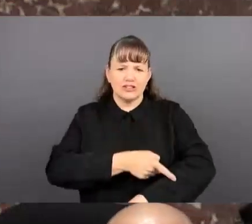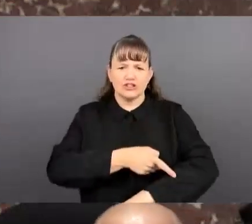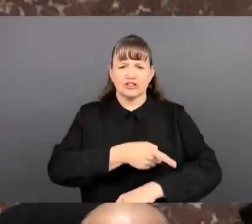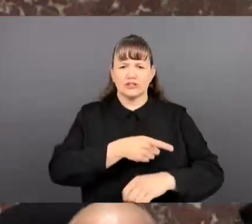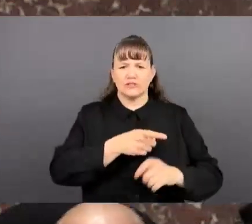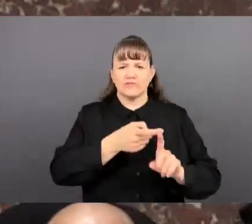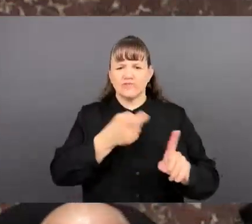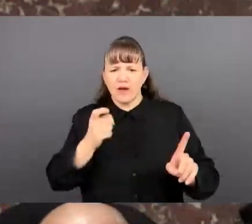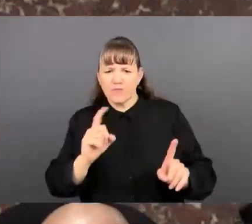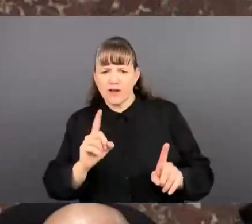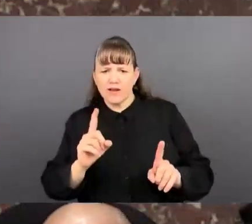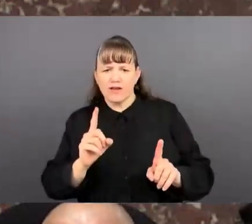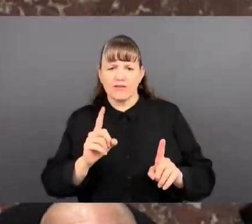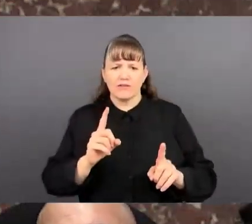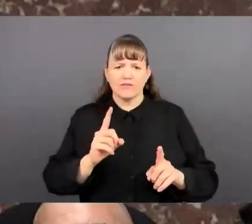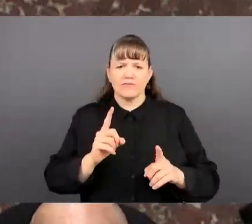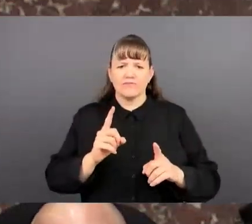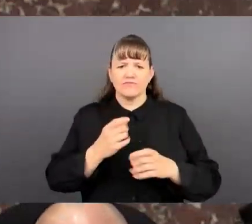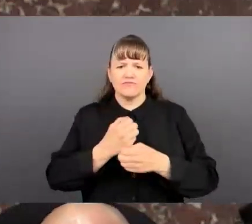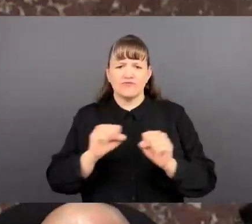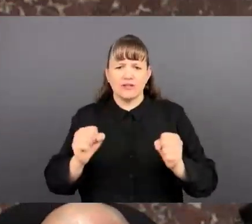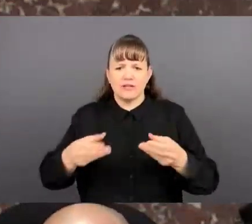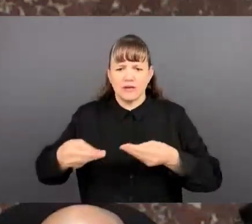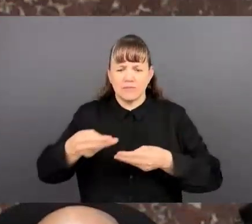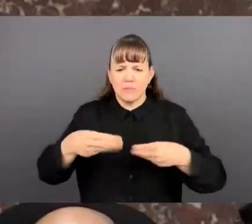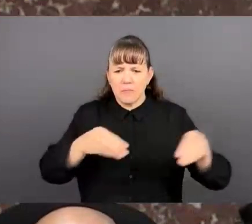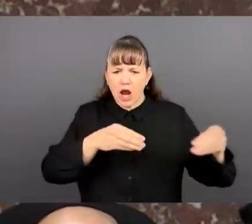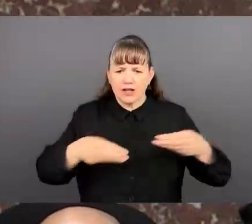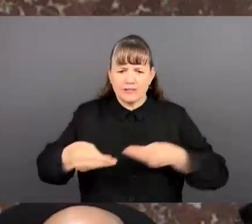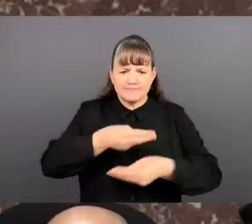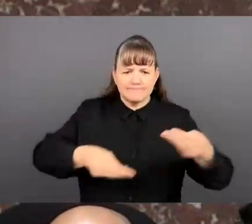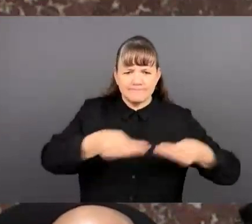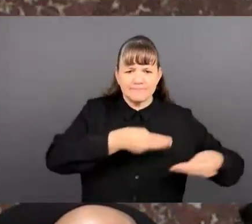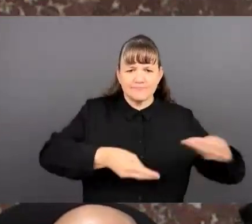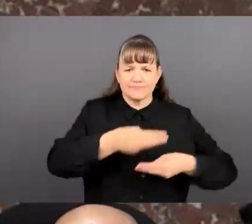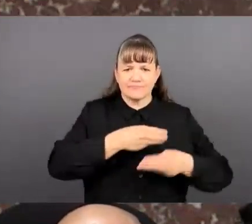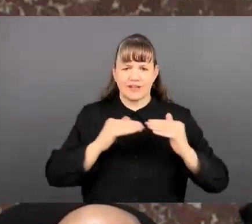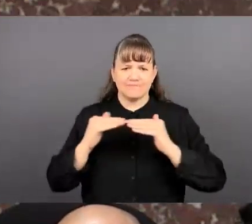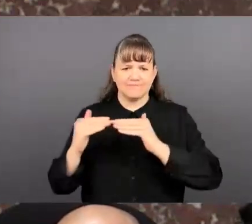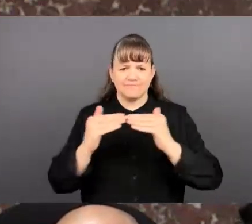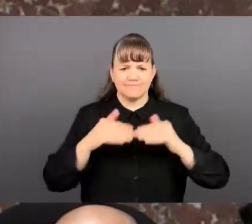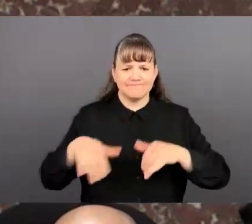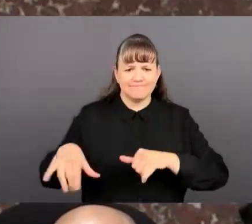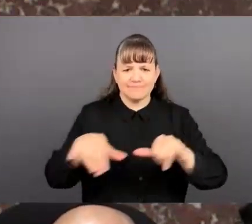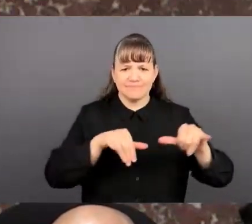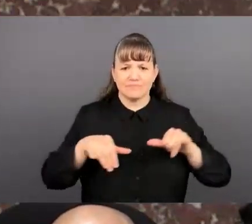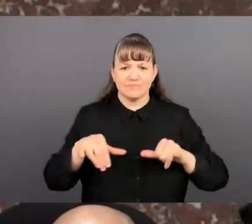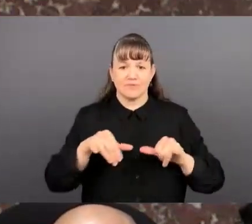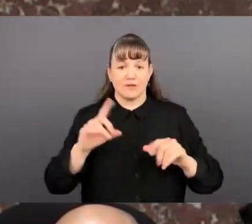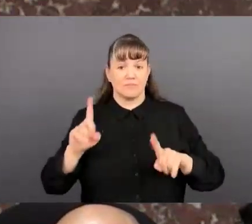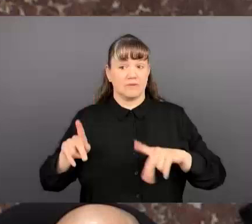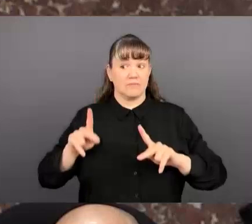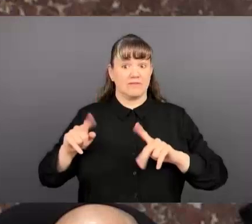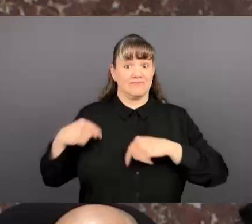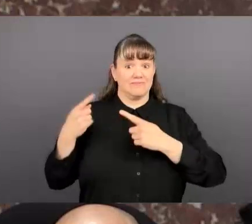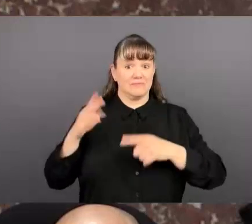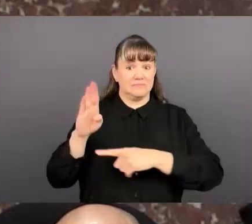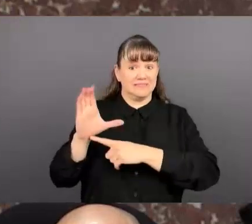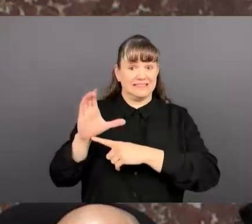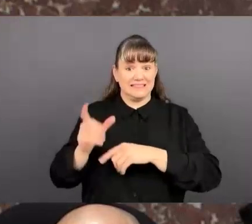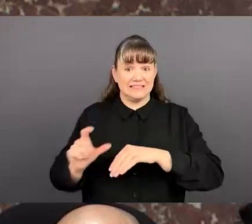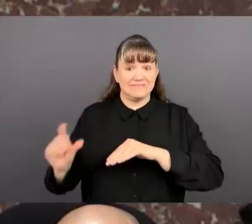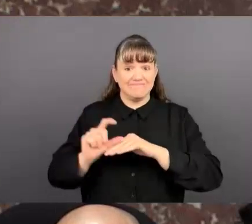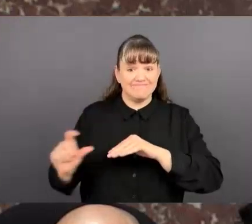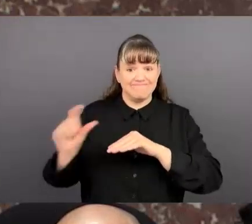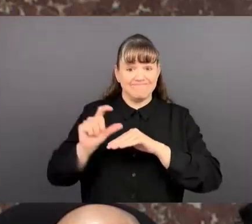BC taxpayers have been subsidizing the oil and gas industry in BC. In 2022, the province announced a transition to a new oil and gas royalty system